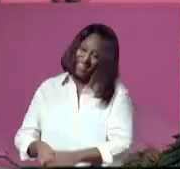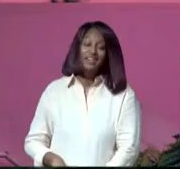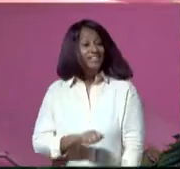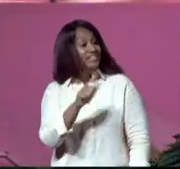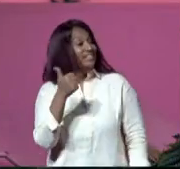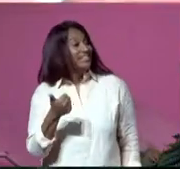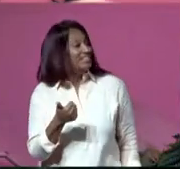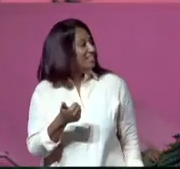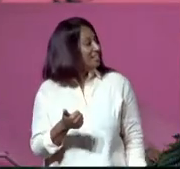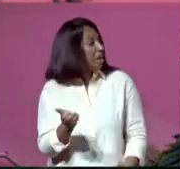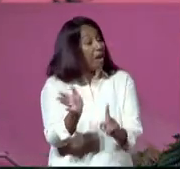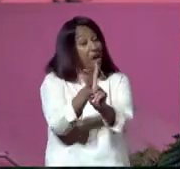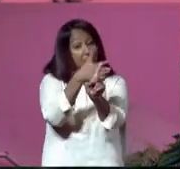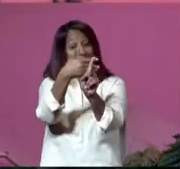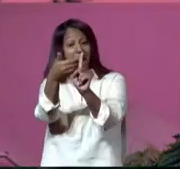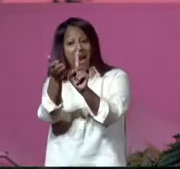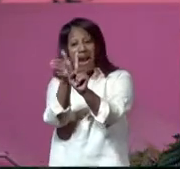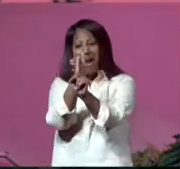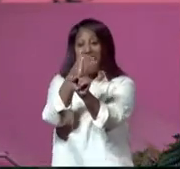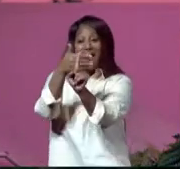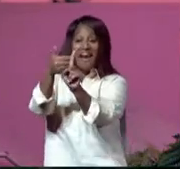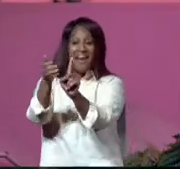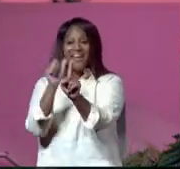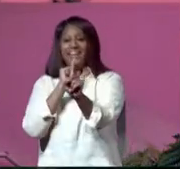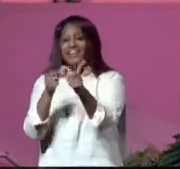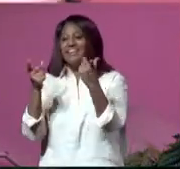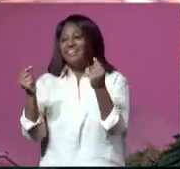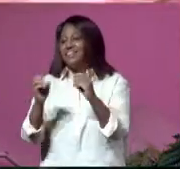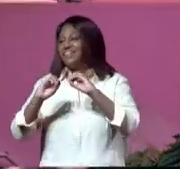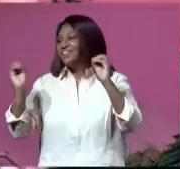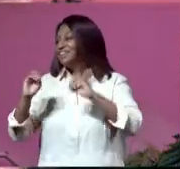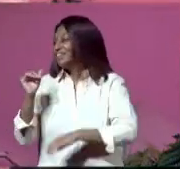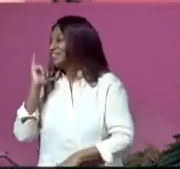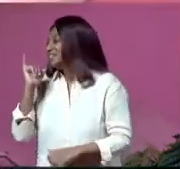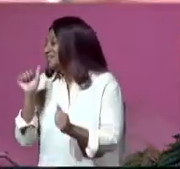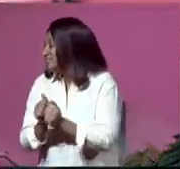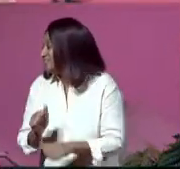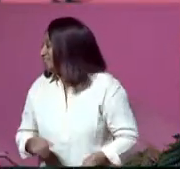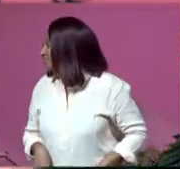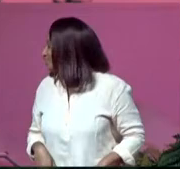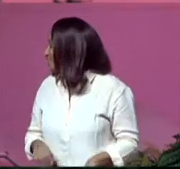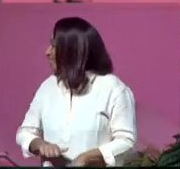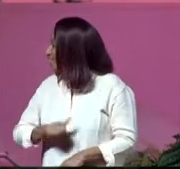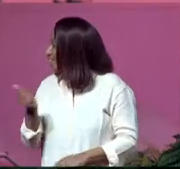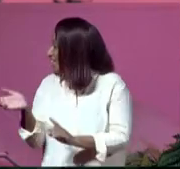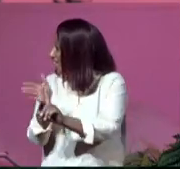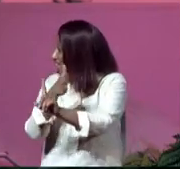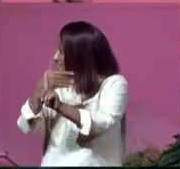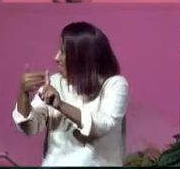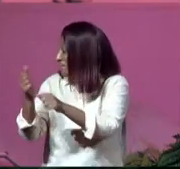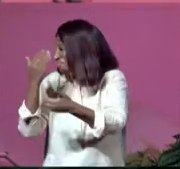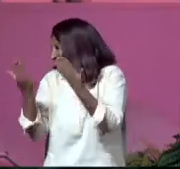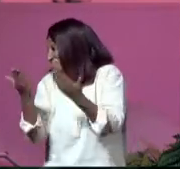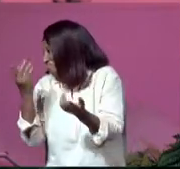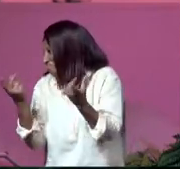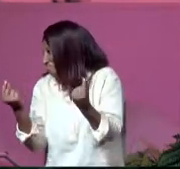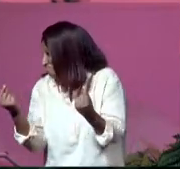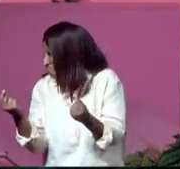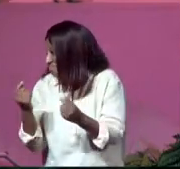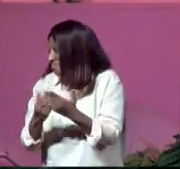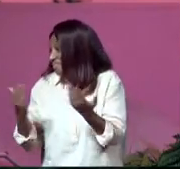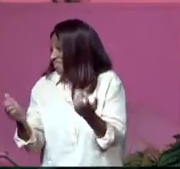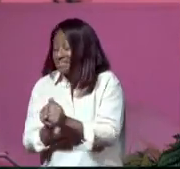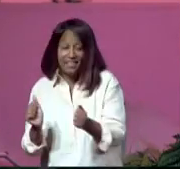Others she flirted with but didn't do nothing else with. Others she flirted with and maybe did something else with. Y'all ain't